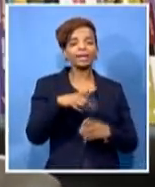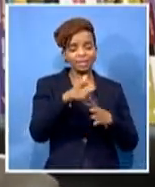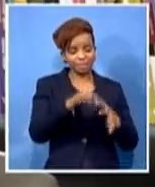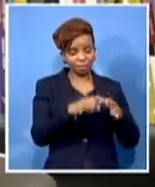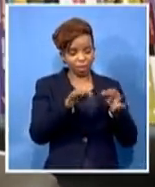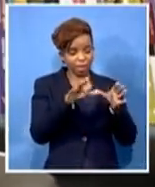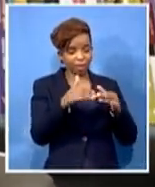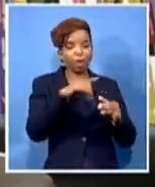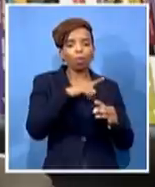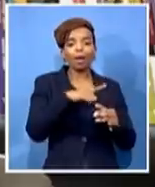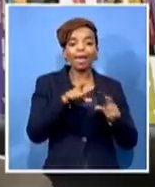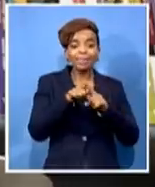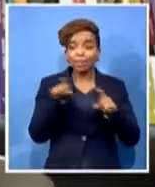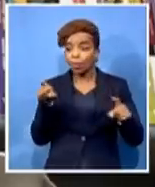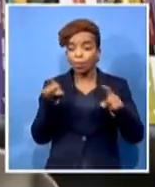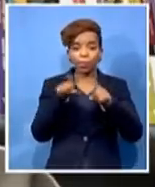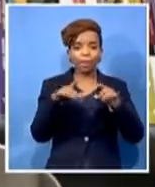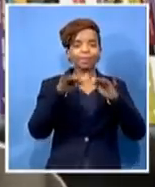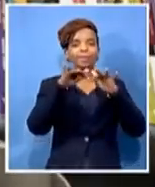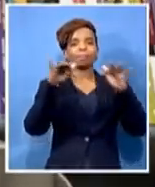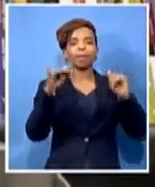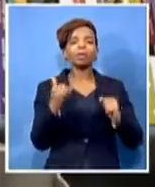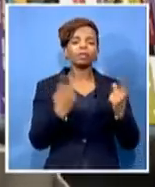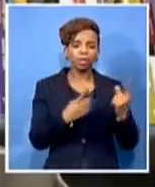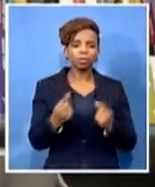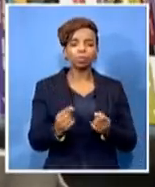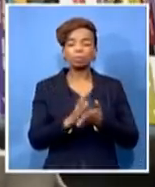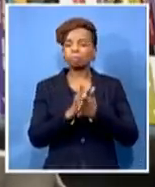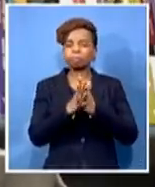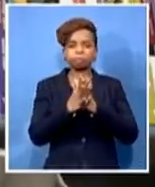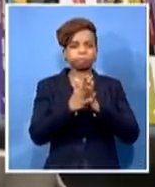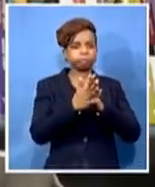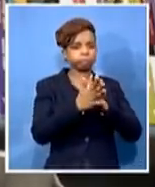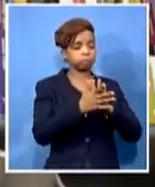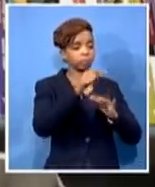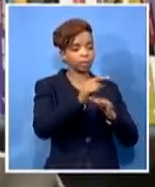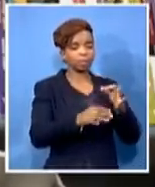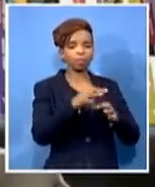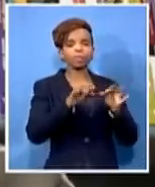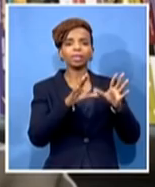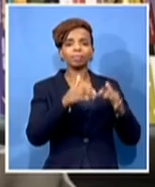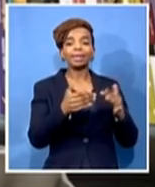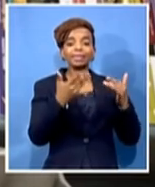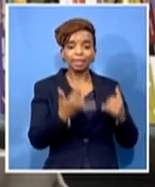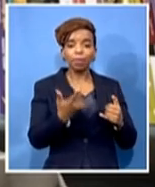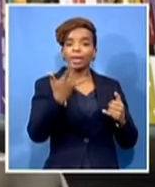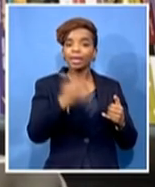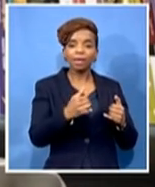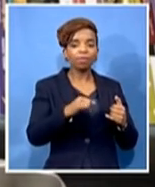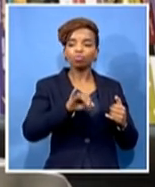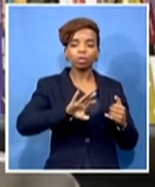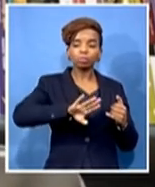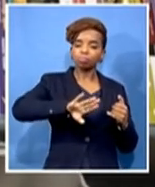are doing a lot of damage to the party, and if they're not isolated, they will continue to do even more damage to the